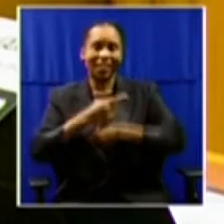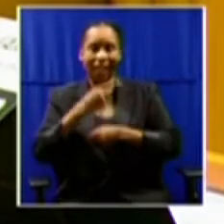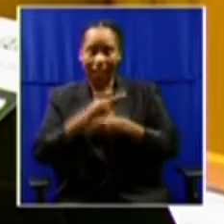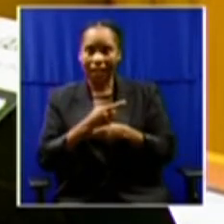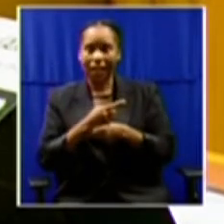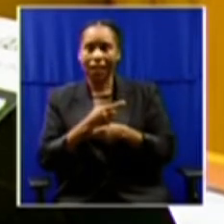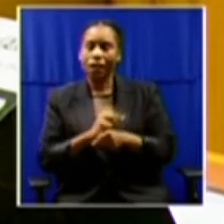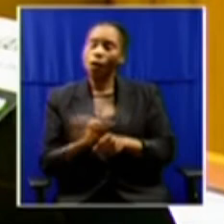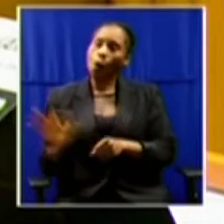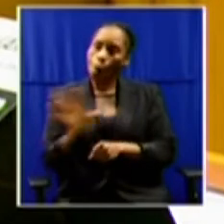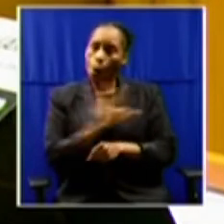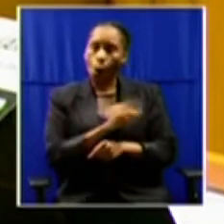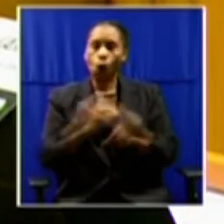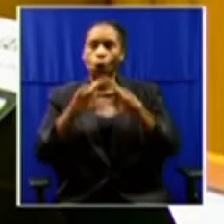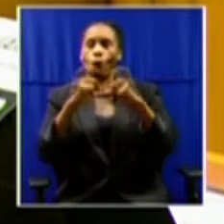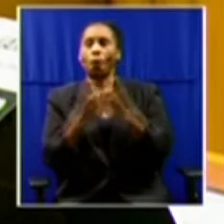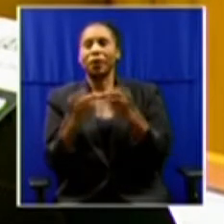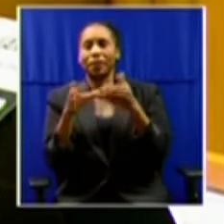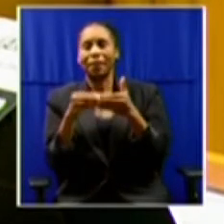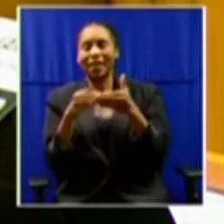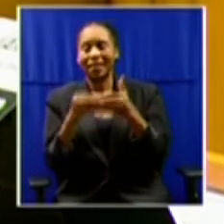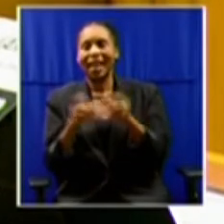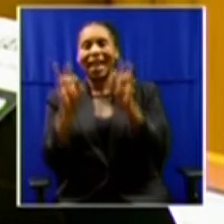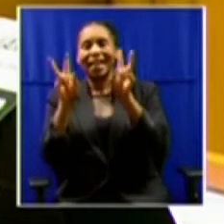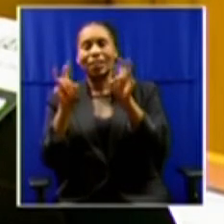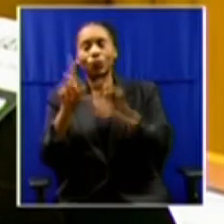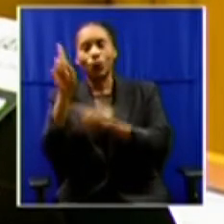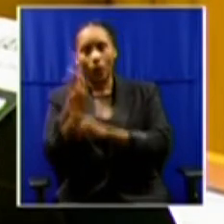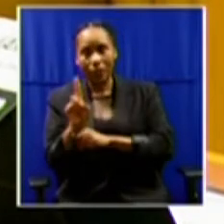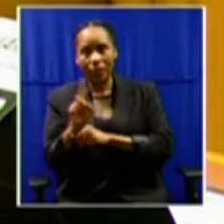all committee meetings. The issue is that